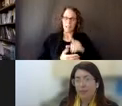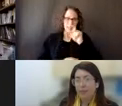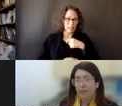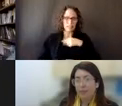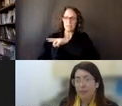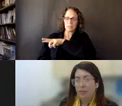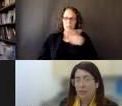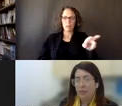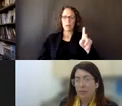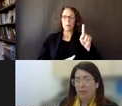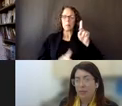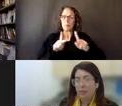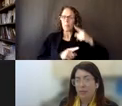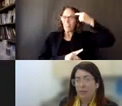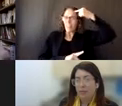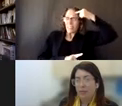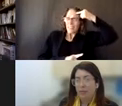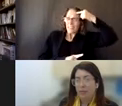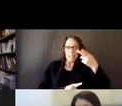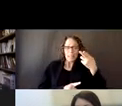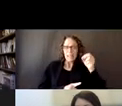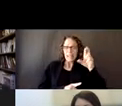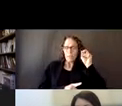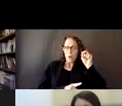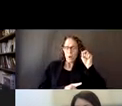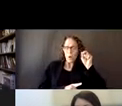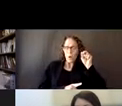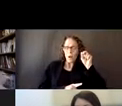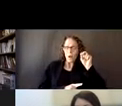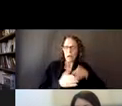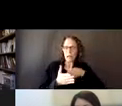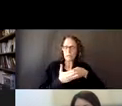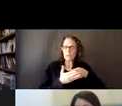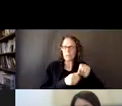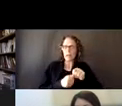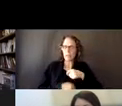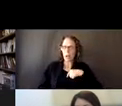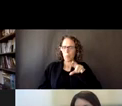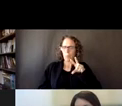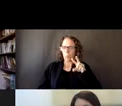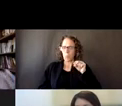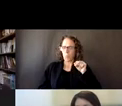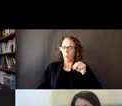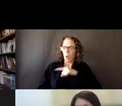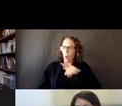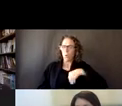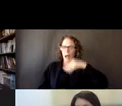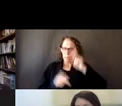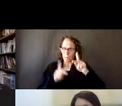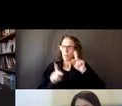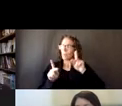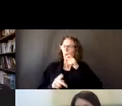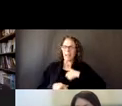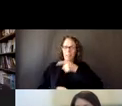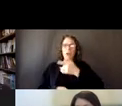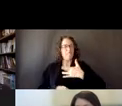heroes were against slavery, that Sam Houston was against slavery. But that's not what I have found in records. Sam Houston owned slaves.